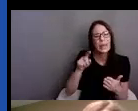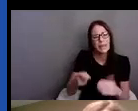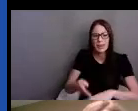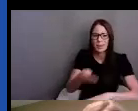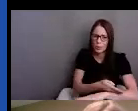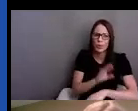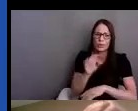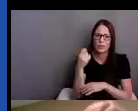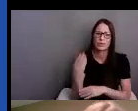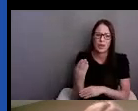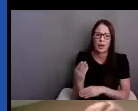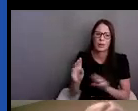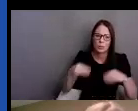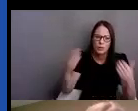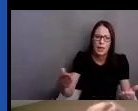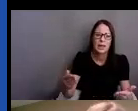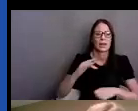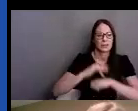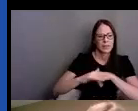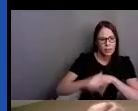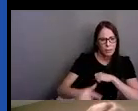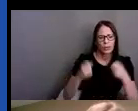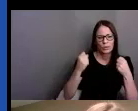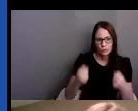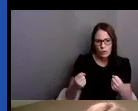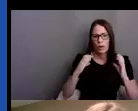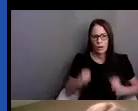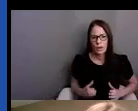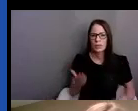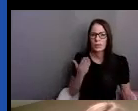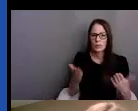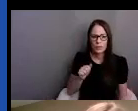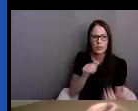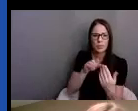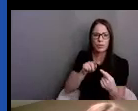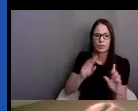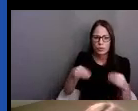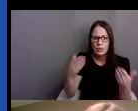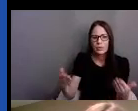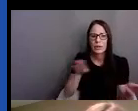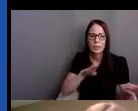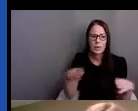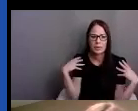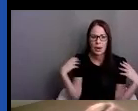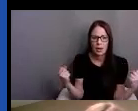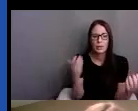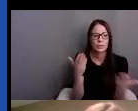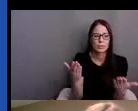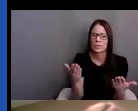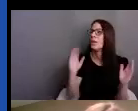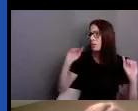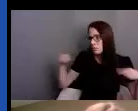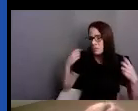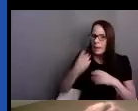the state and being available and providing a really strong customer service approach to delivering behavioral health. So there's been lots of efforts through the